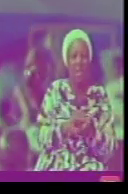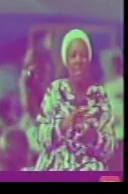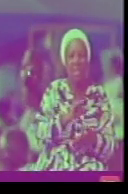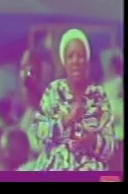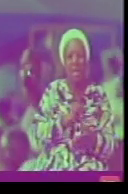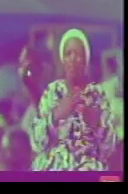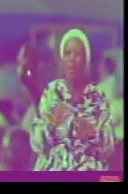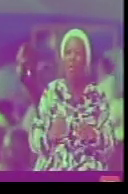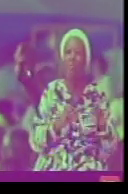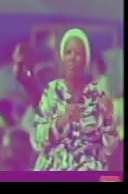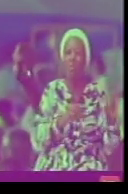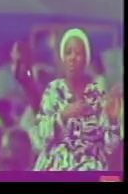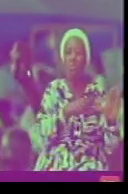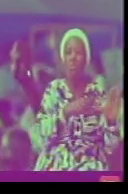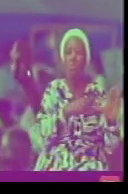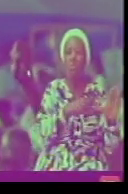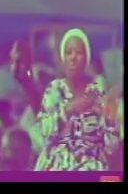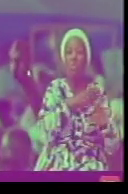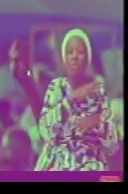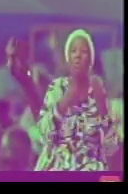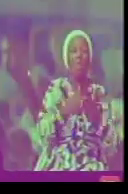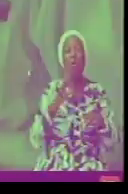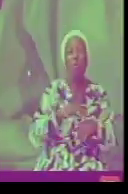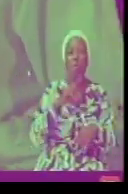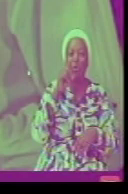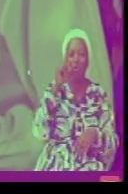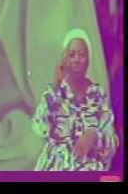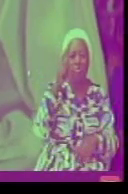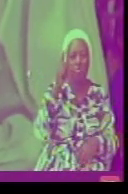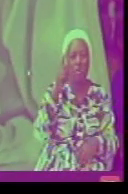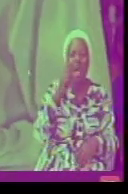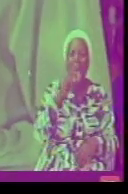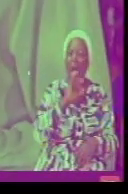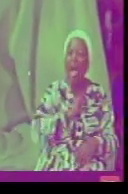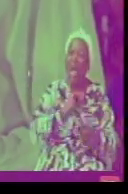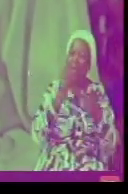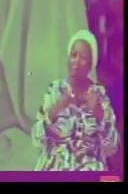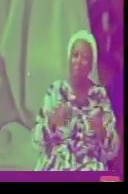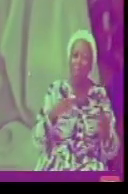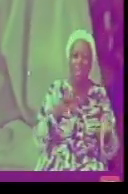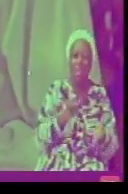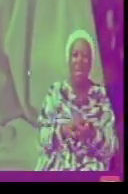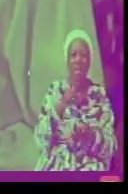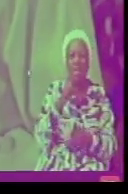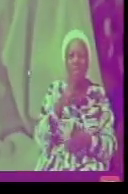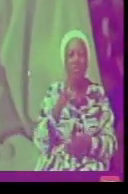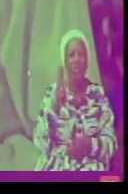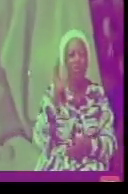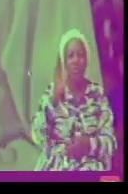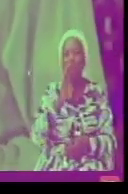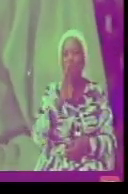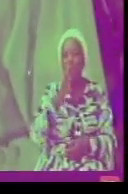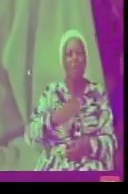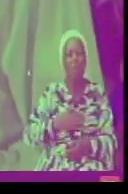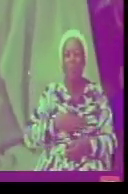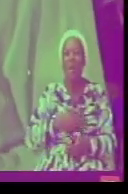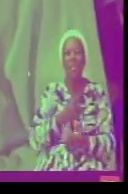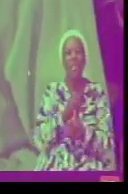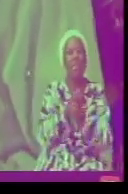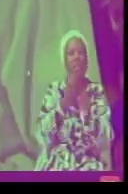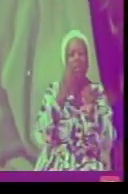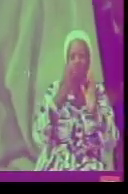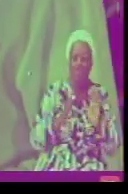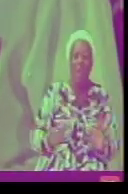love. I come that I might place all my sins upon you. I come that you will